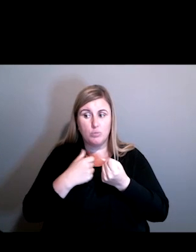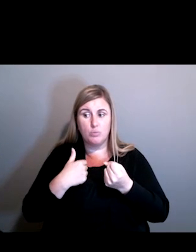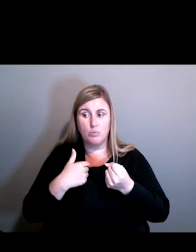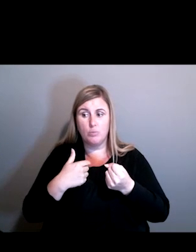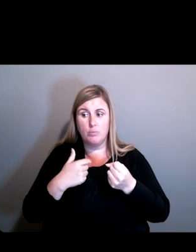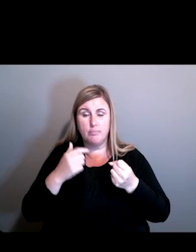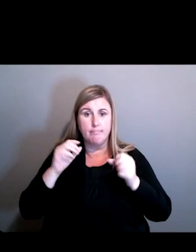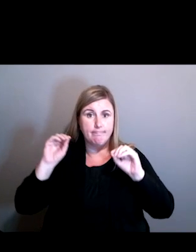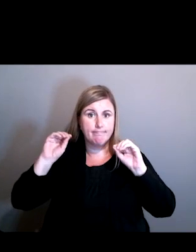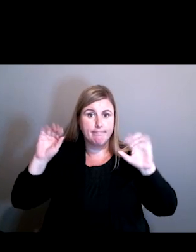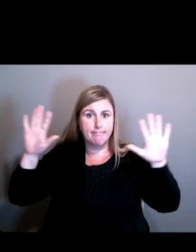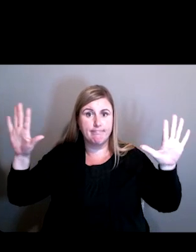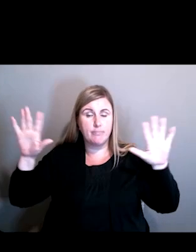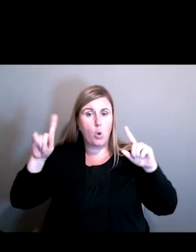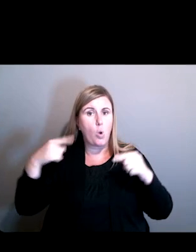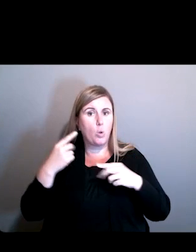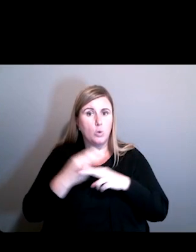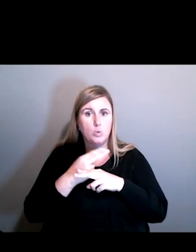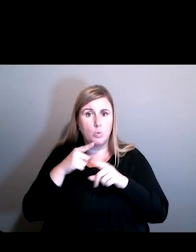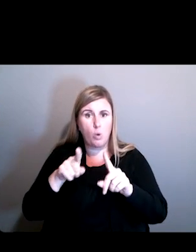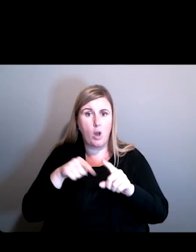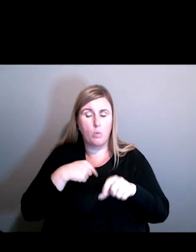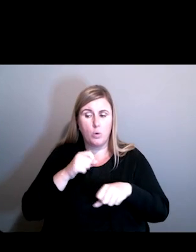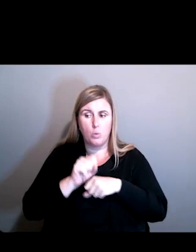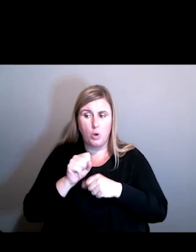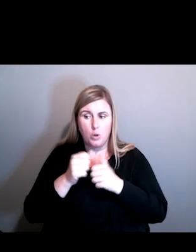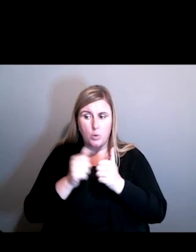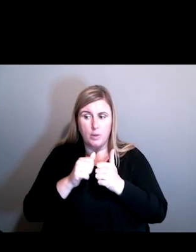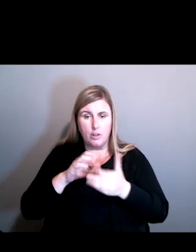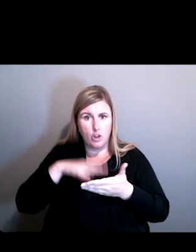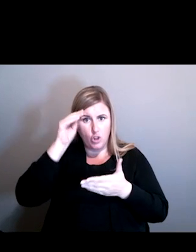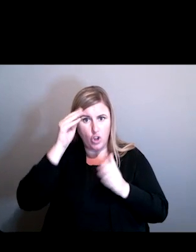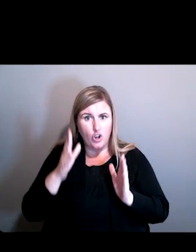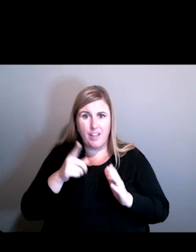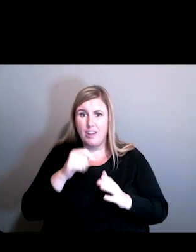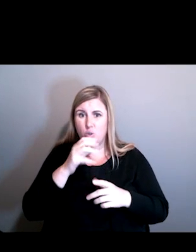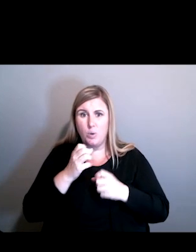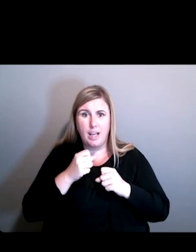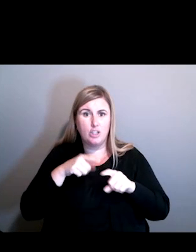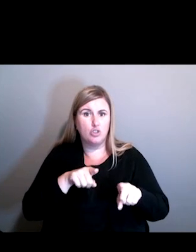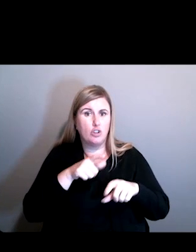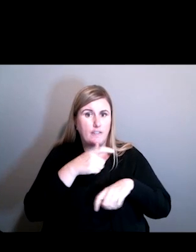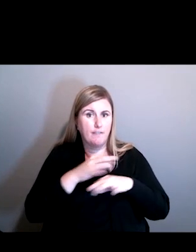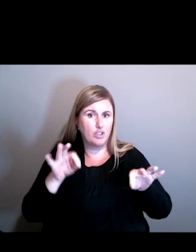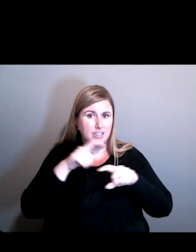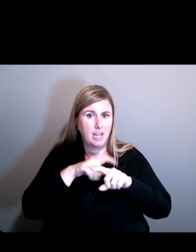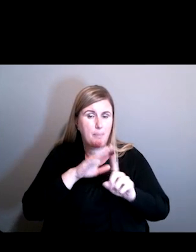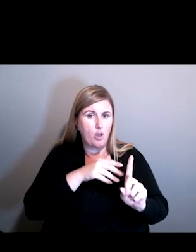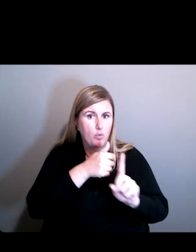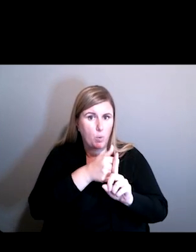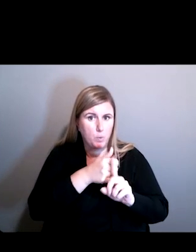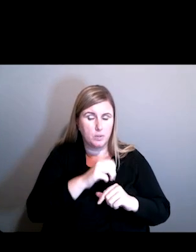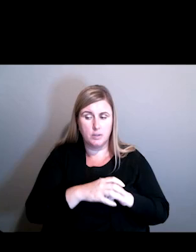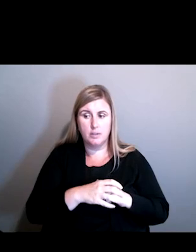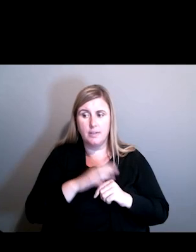reinforcers in a bin and only use them when we're working with the learner, and they don't get them during their free time on their